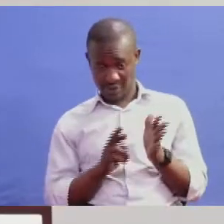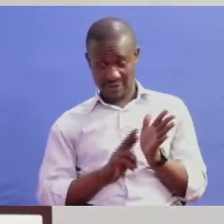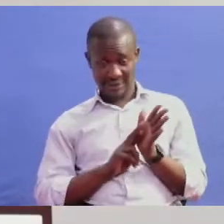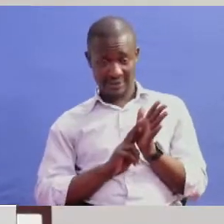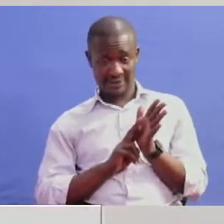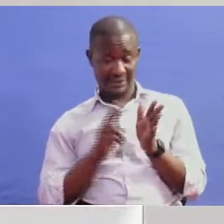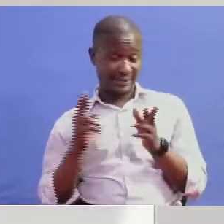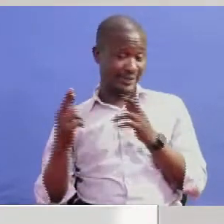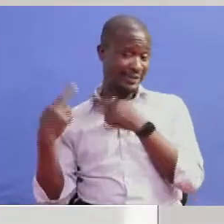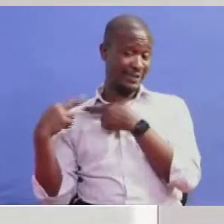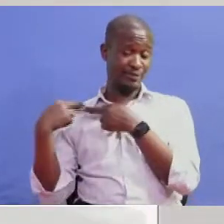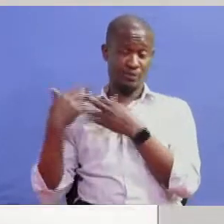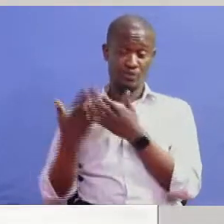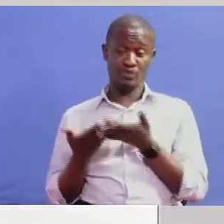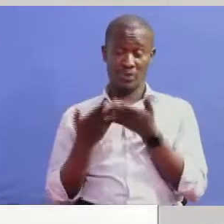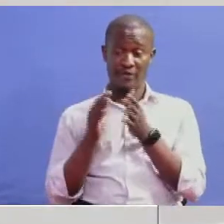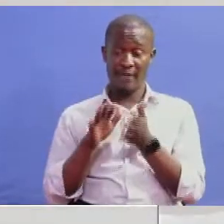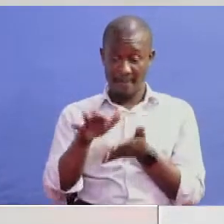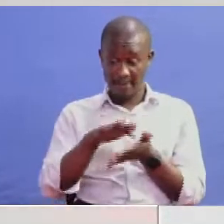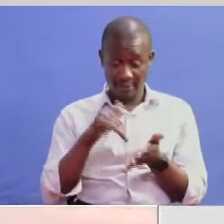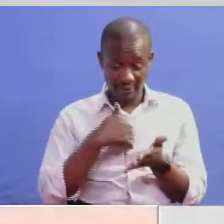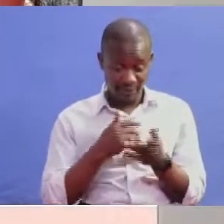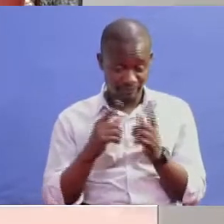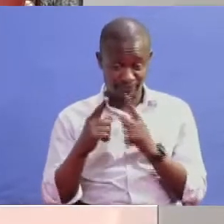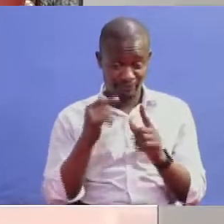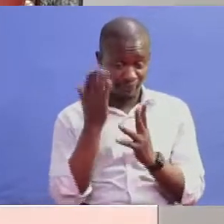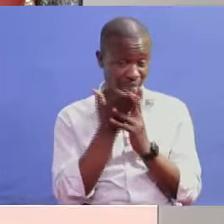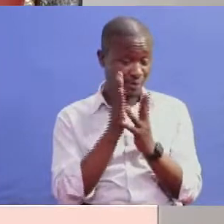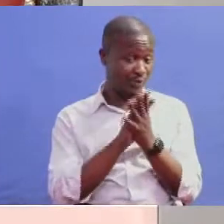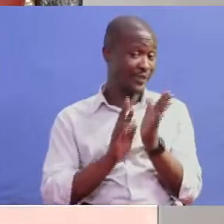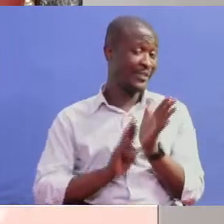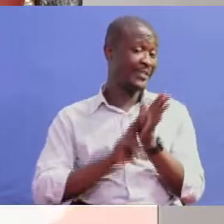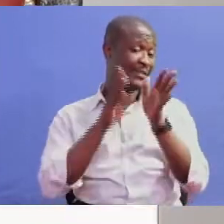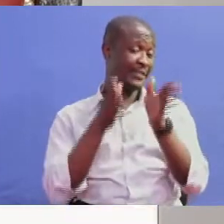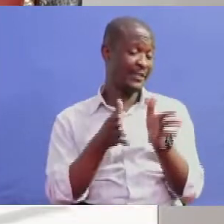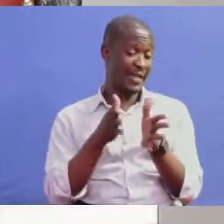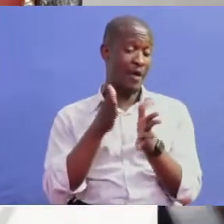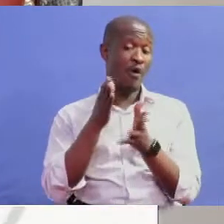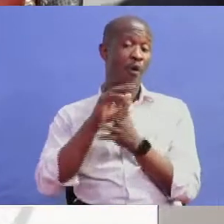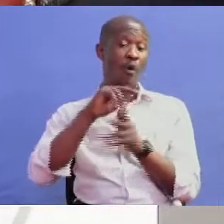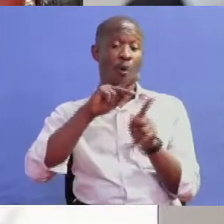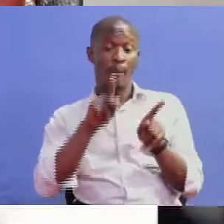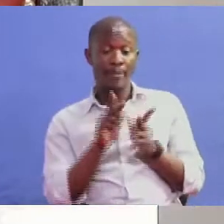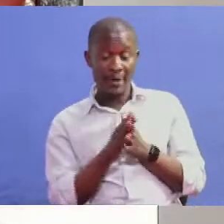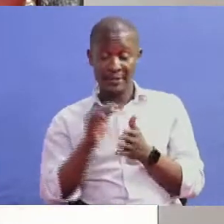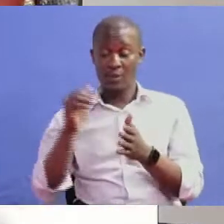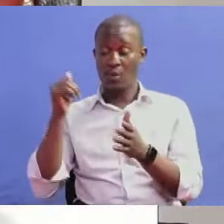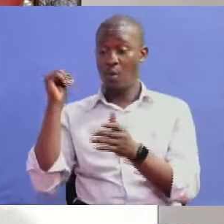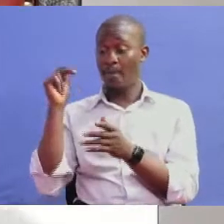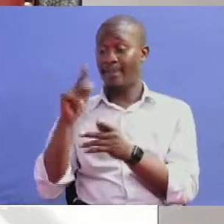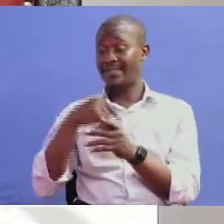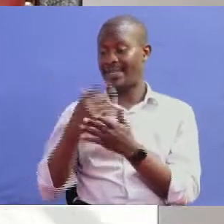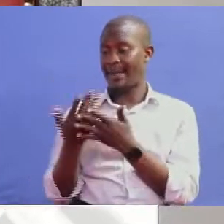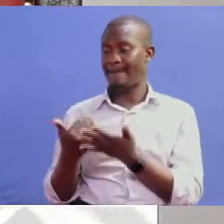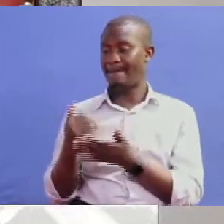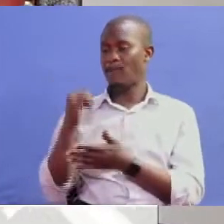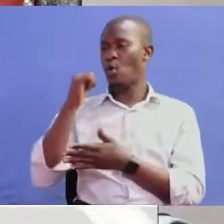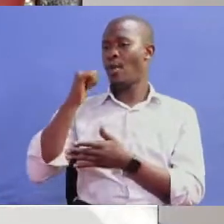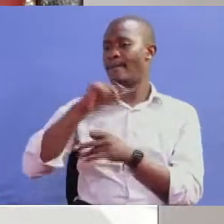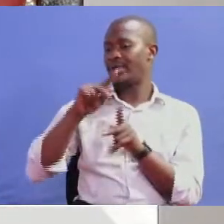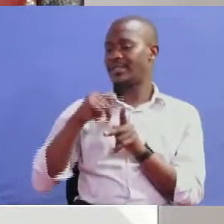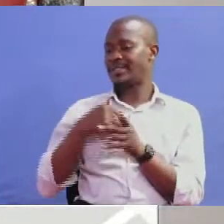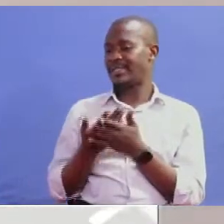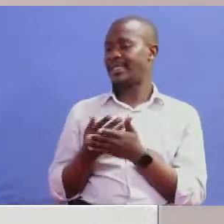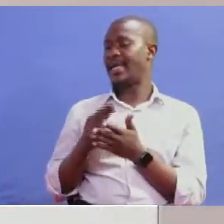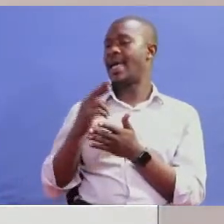for providing a platform for dialogue between the Registrar of Political Parties, Electoral Commission, and political parties, recommended